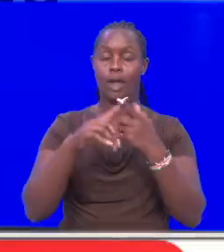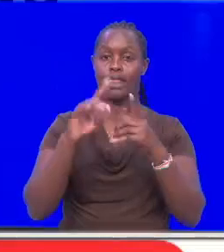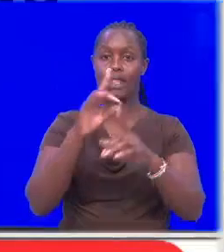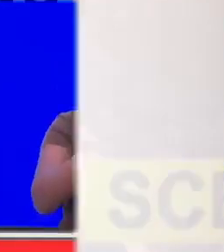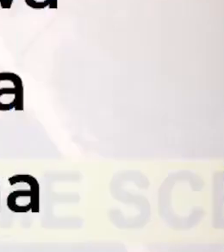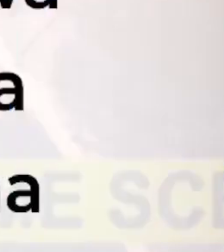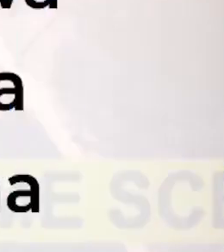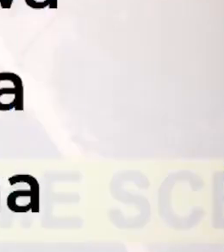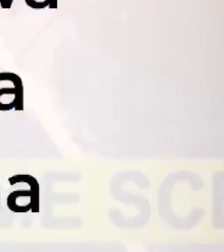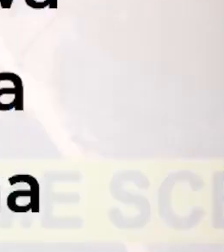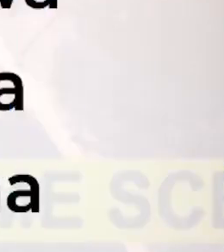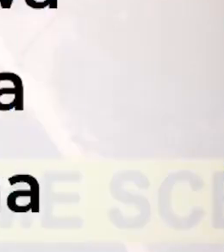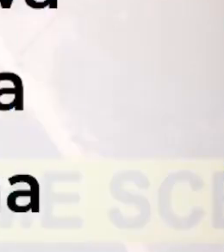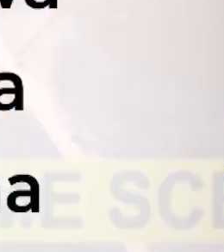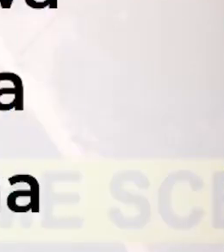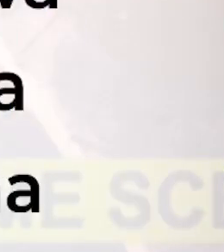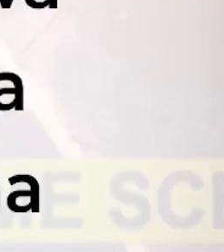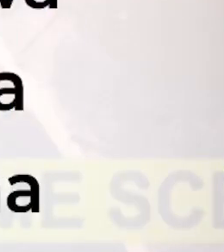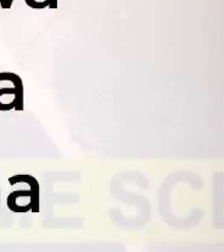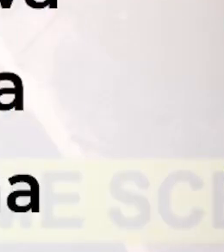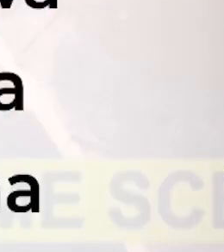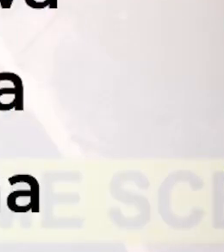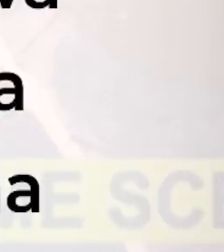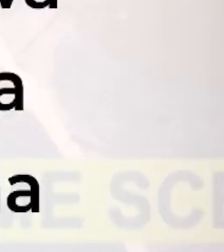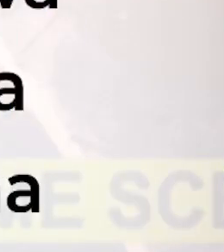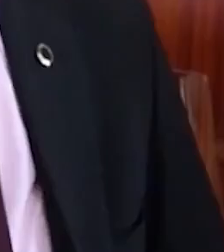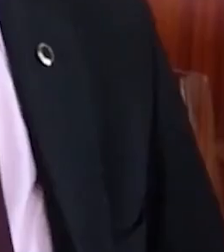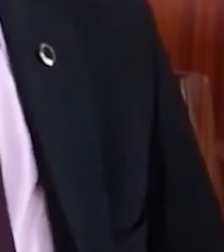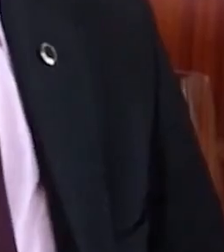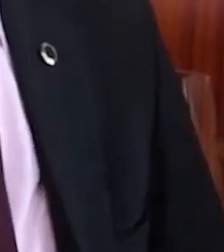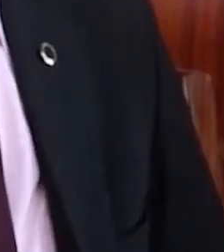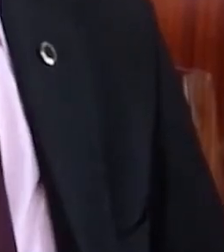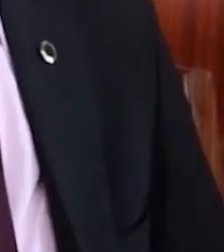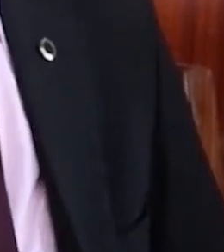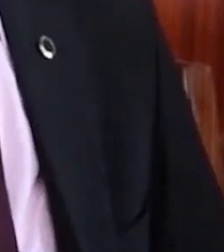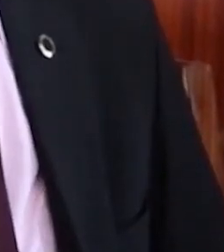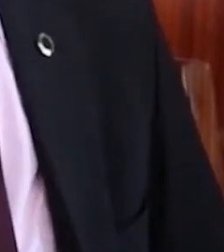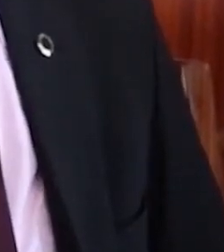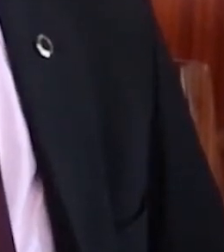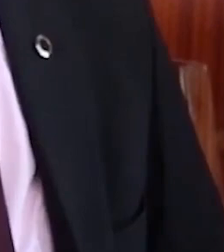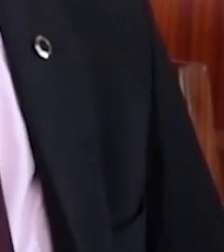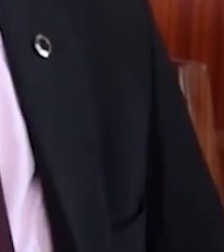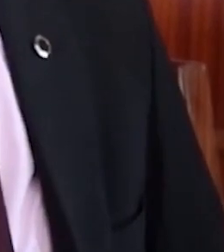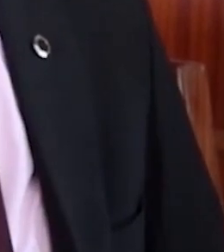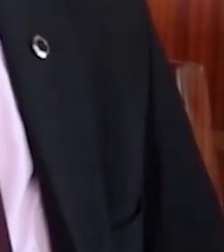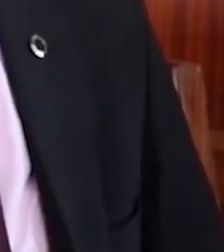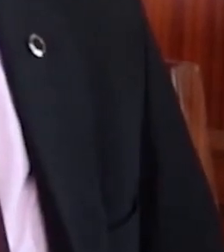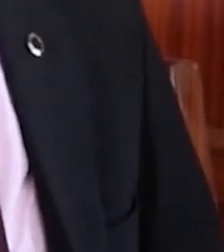that she was below 18 years of age. The court directed that the defense should file their